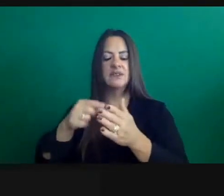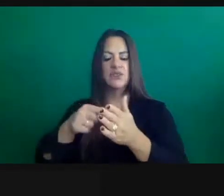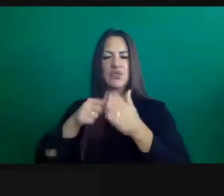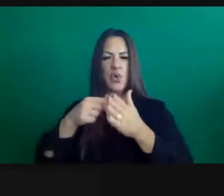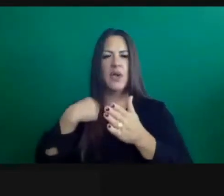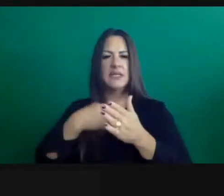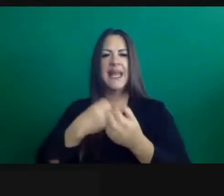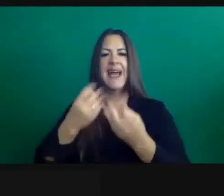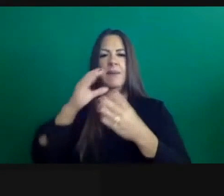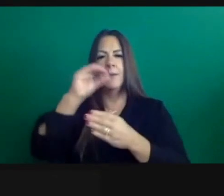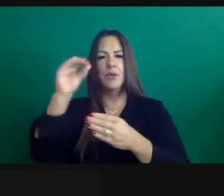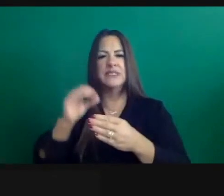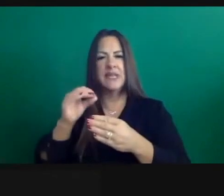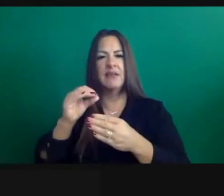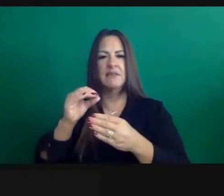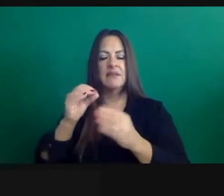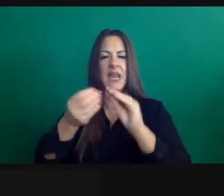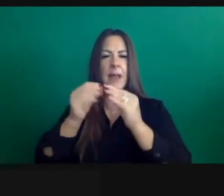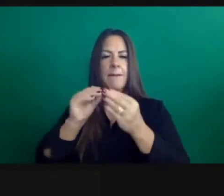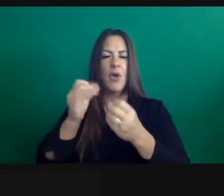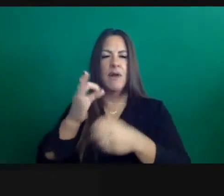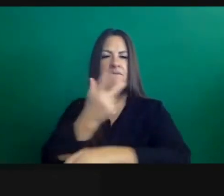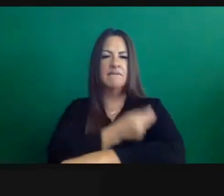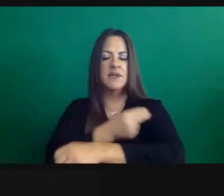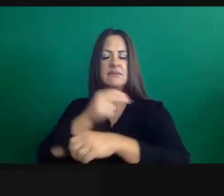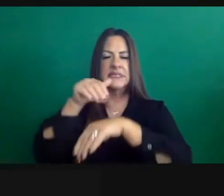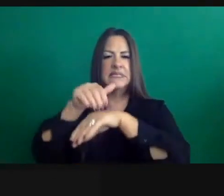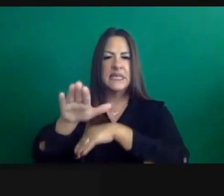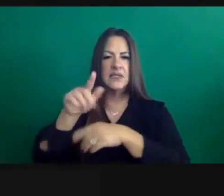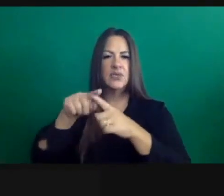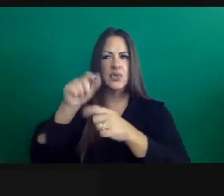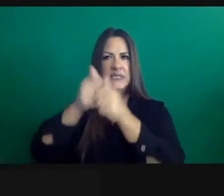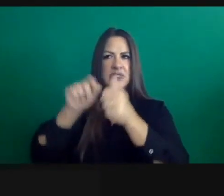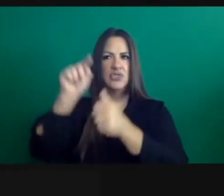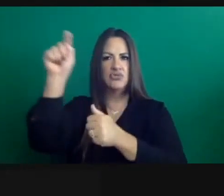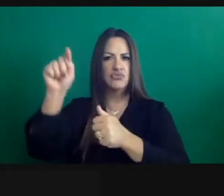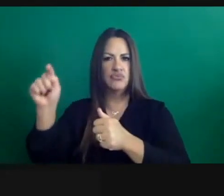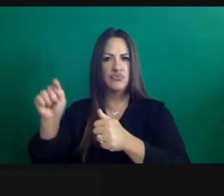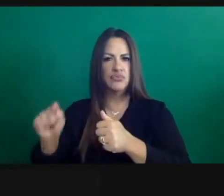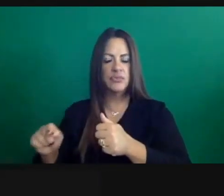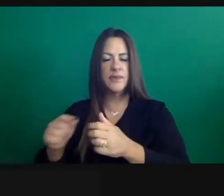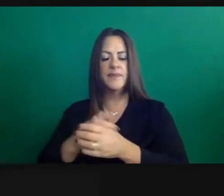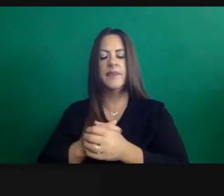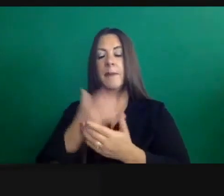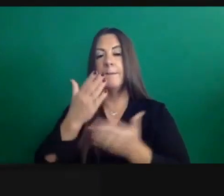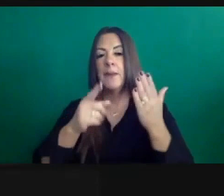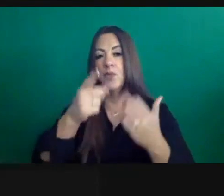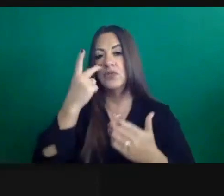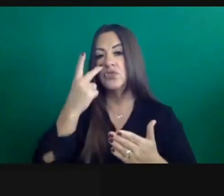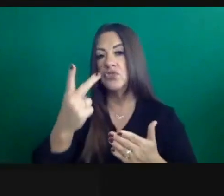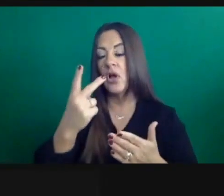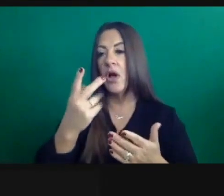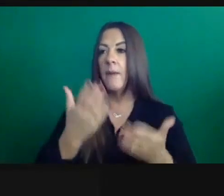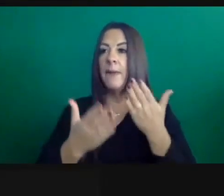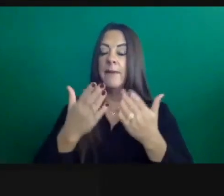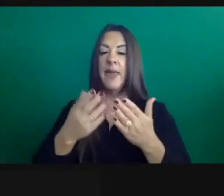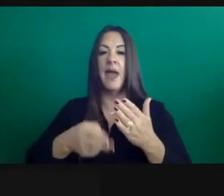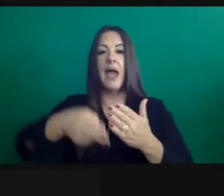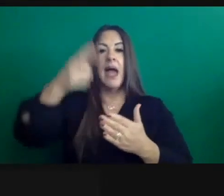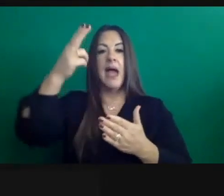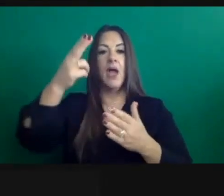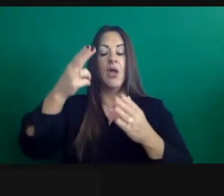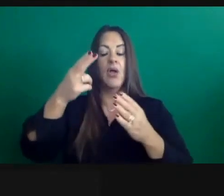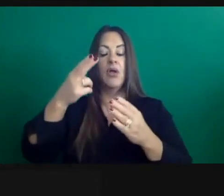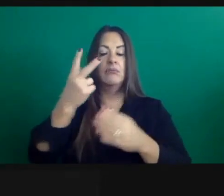over-representation of skilled nursing facilities and other congregate care facilities, you might have seen a higher proportion